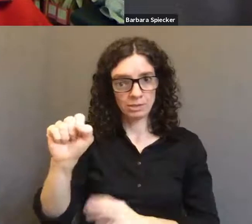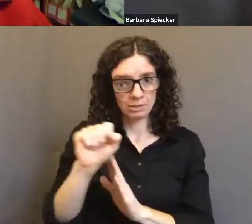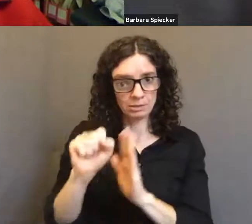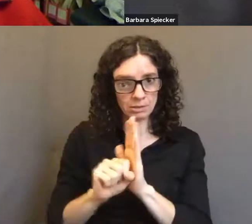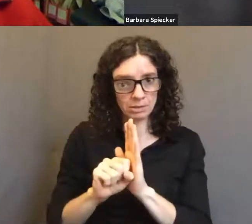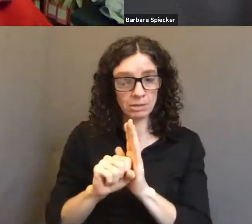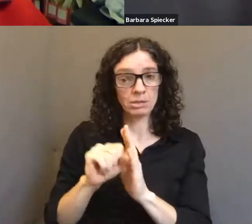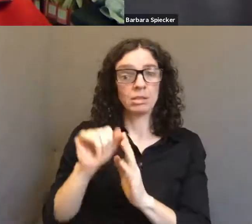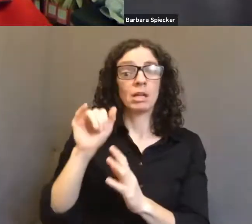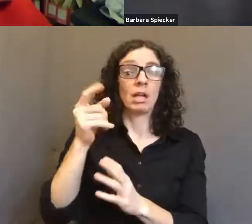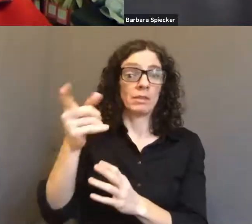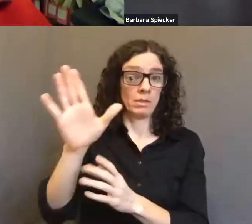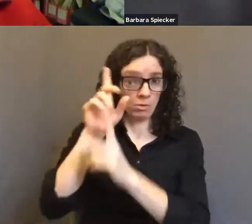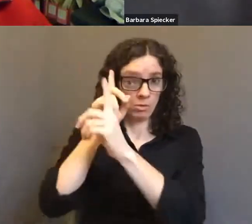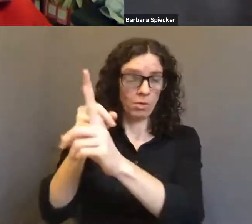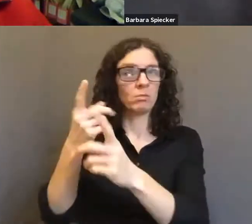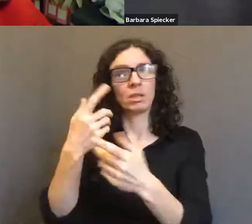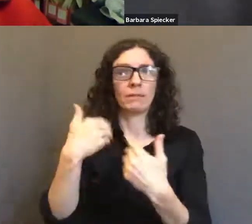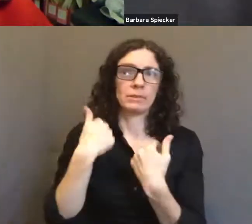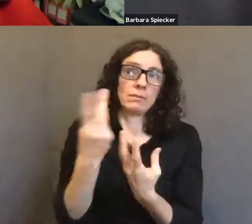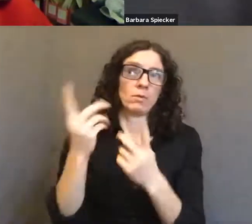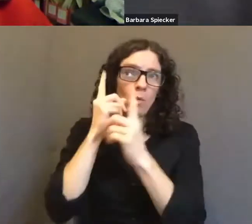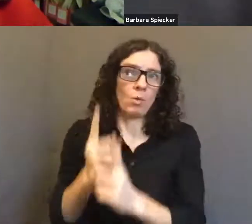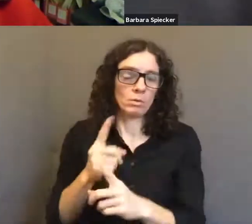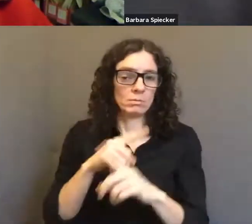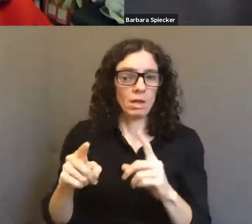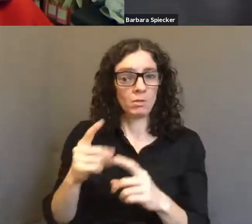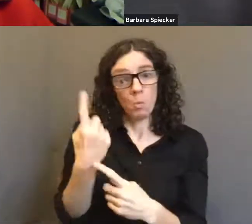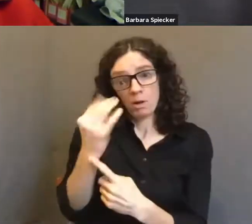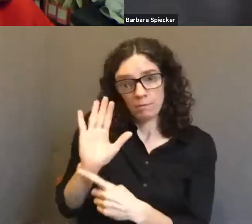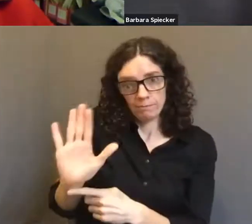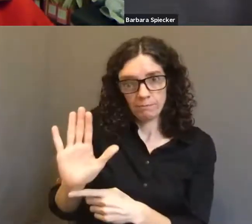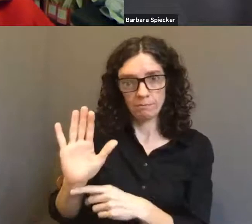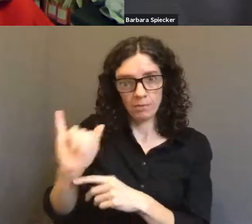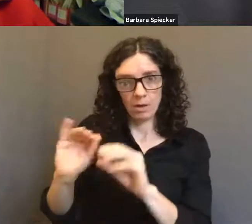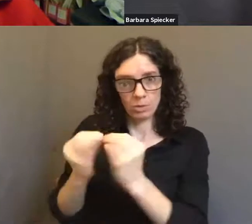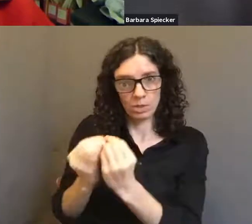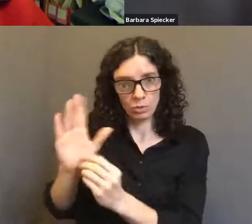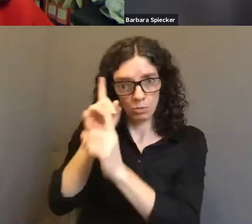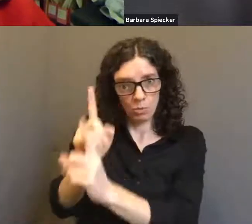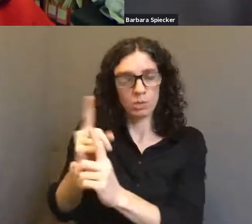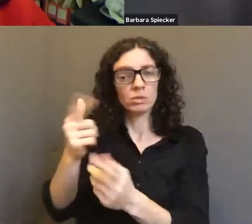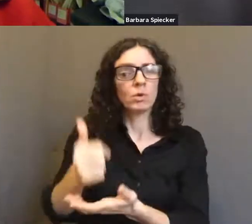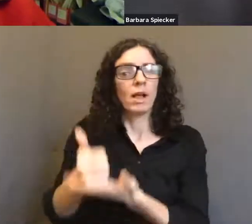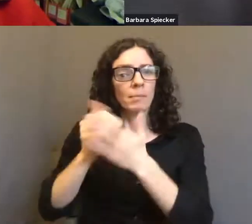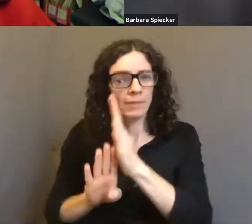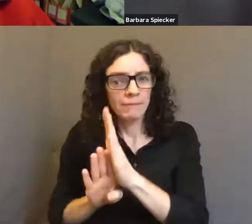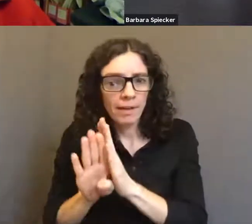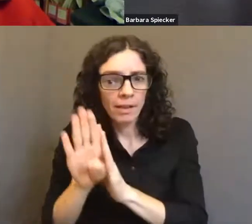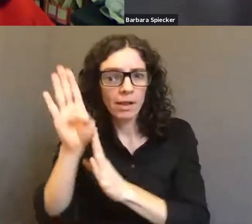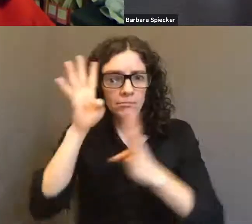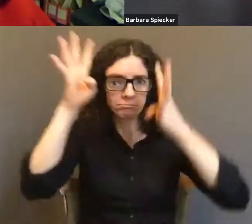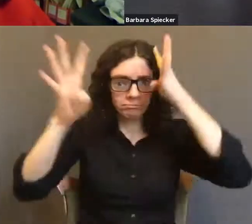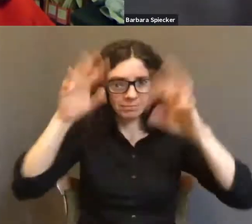the goal, well, it has several goals, but one of which is to help develop scientific language in